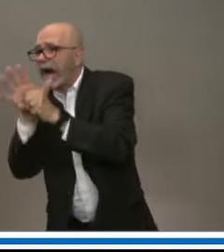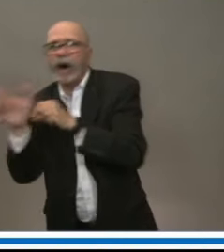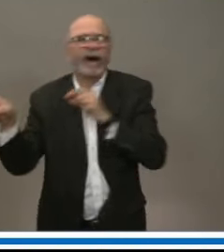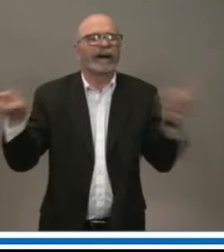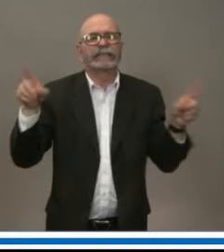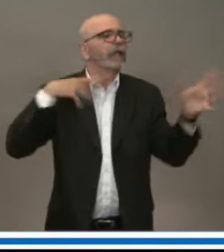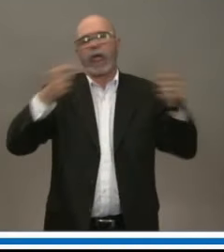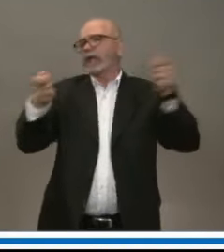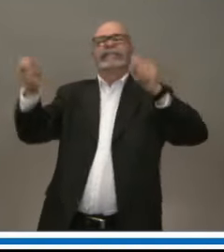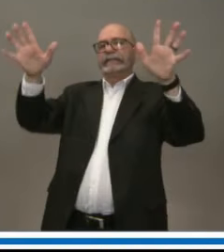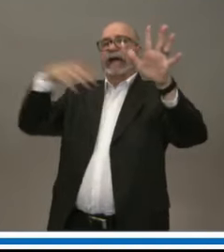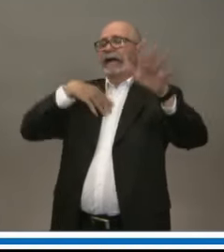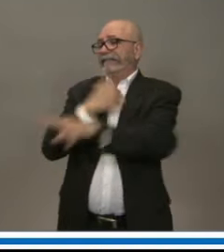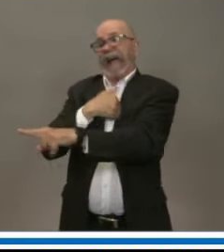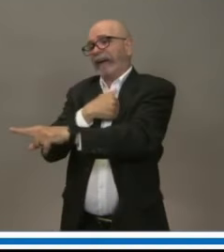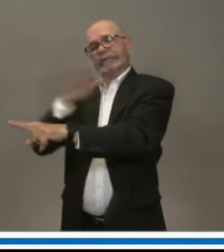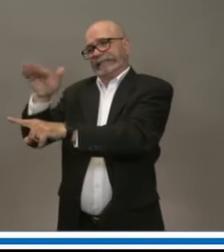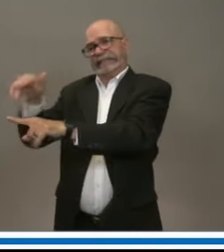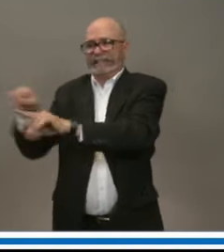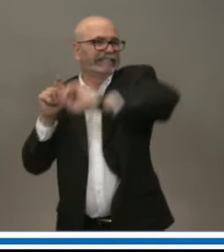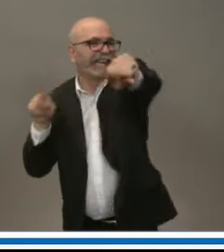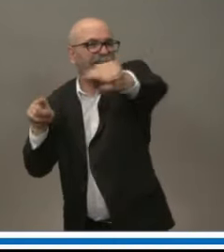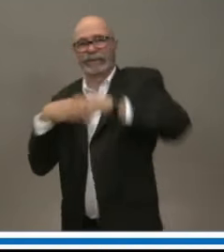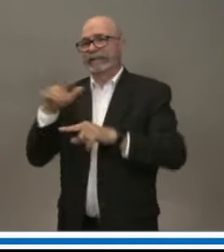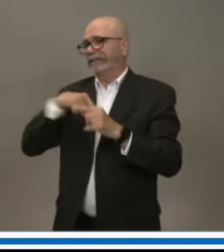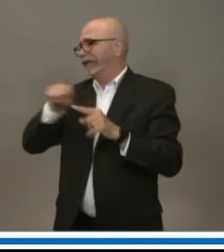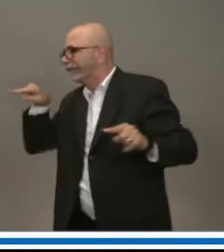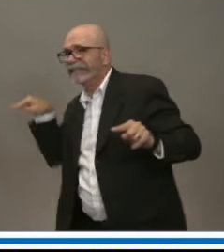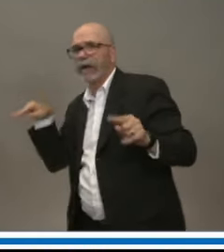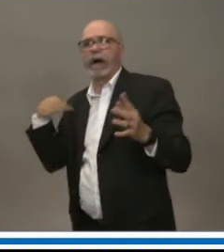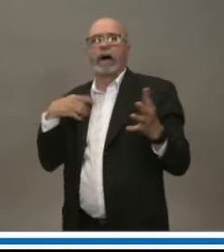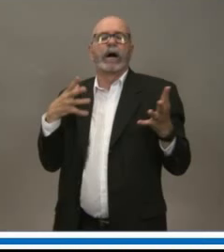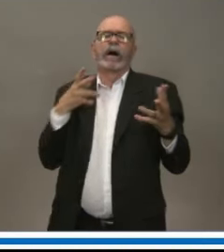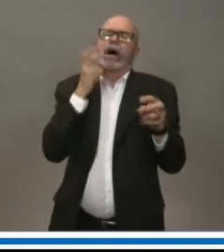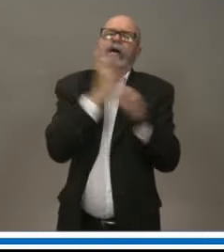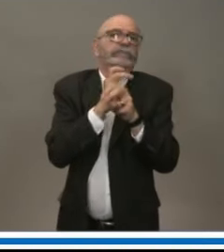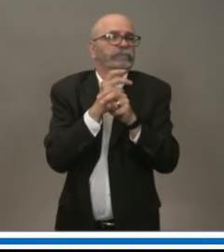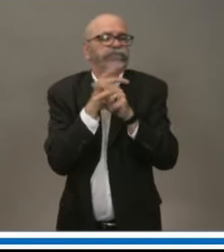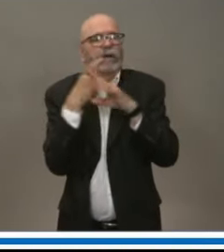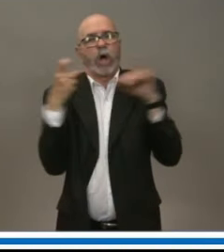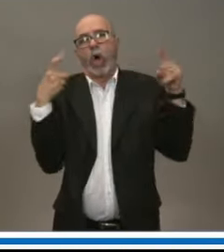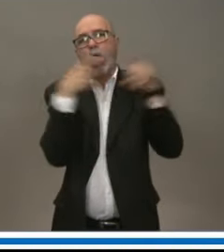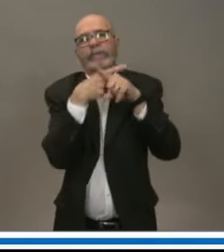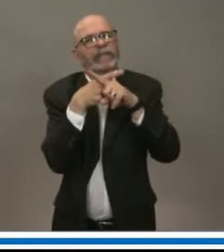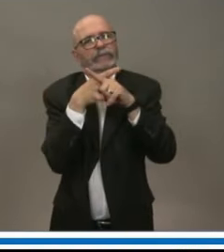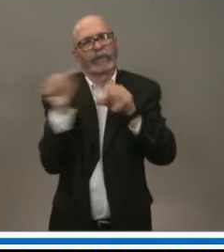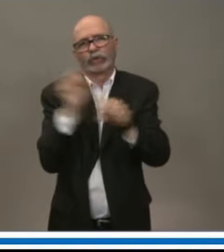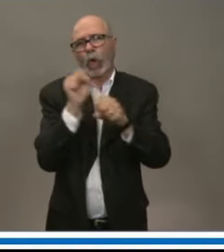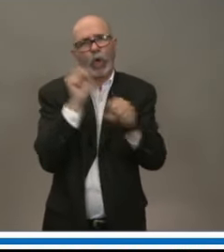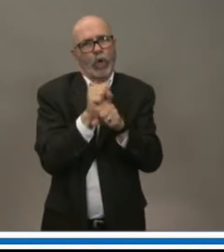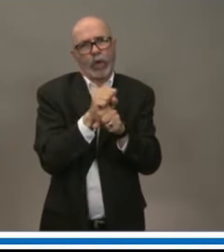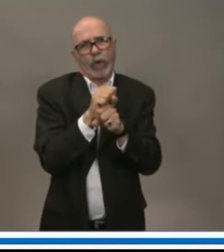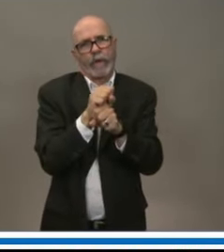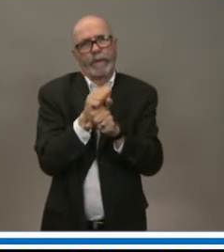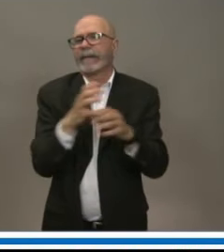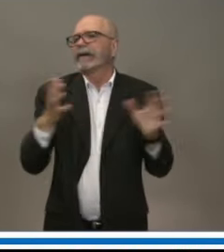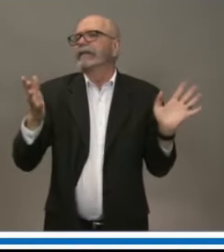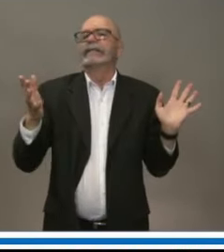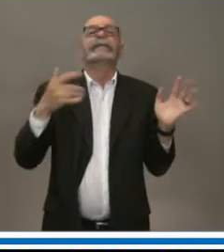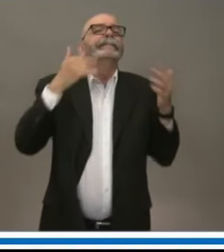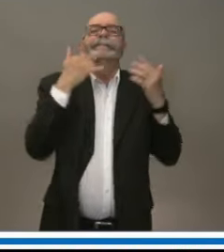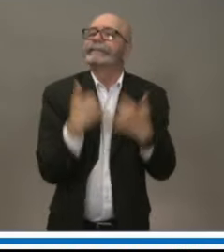in when you combine the existing demands on the healthcare system. Even though we've offloaded a lot of things, there's still a lot of, there's